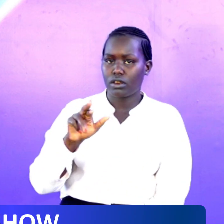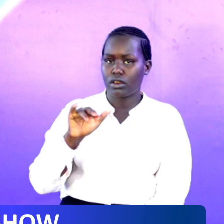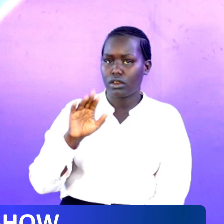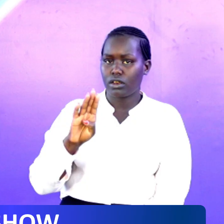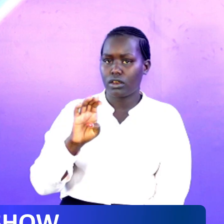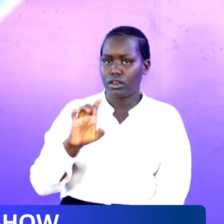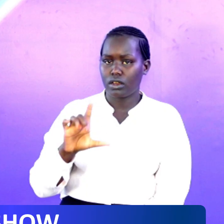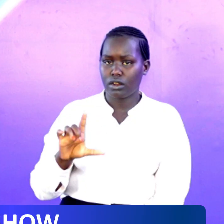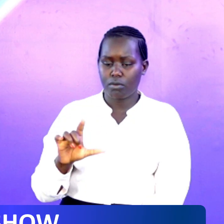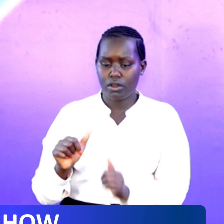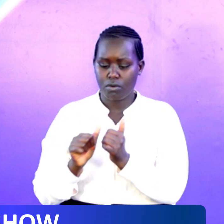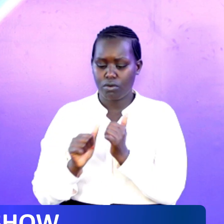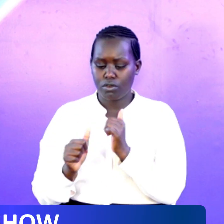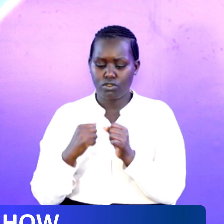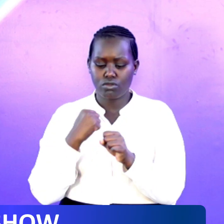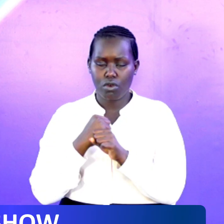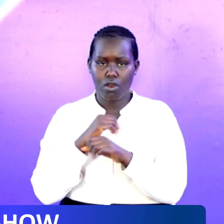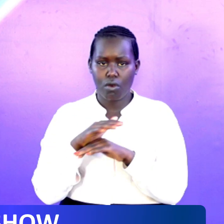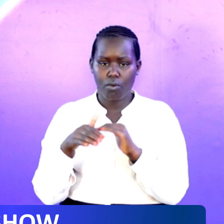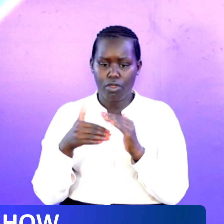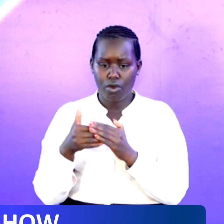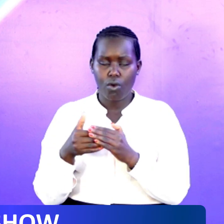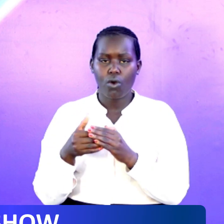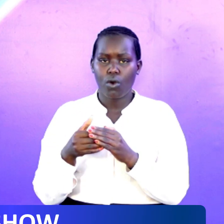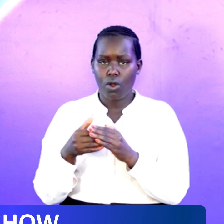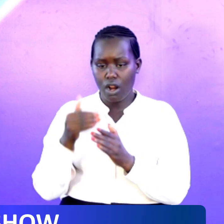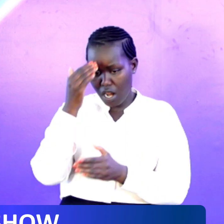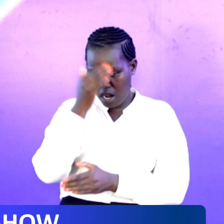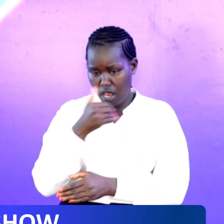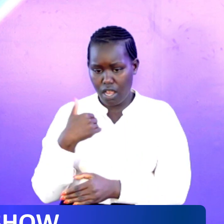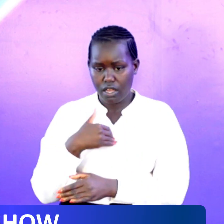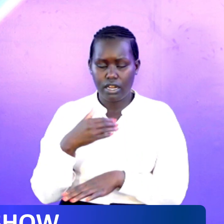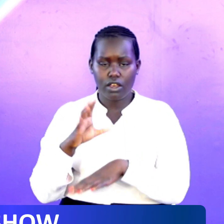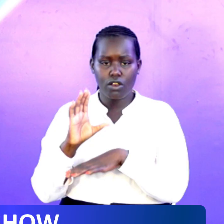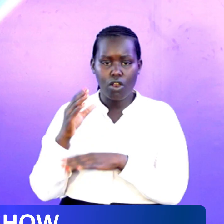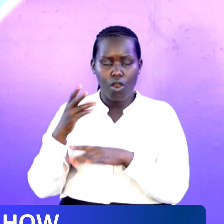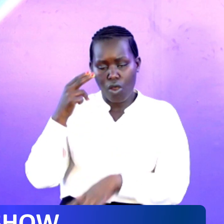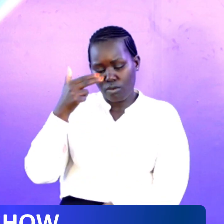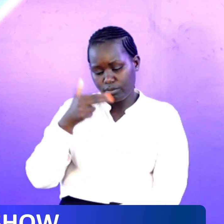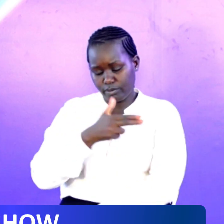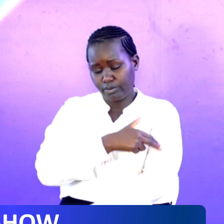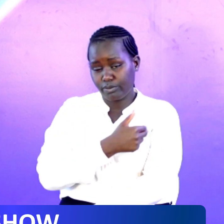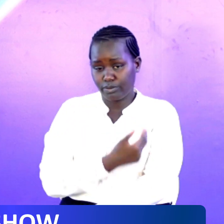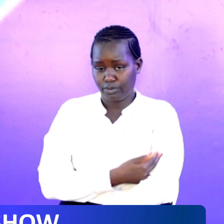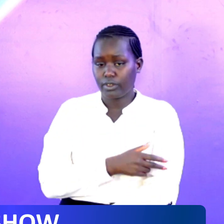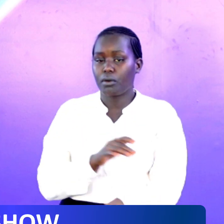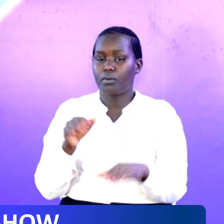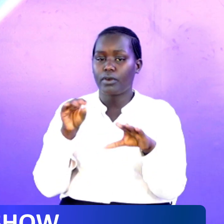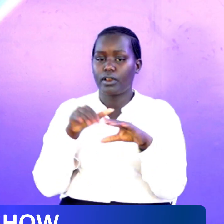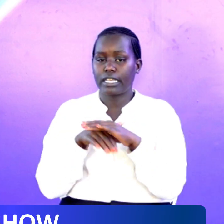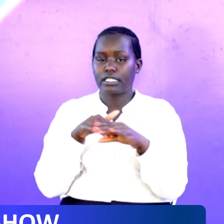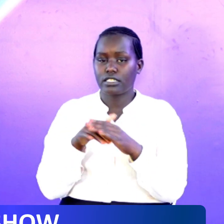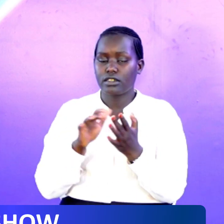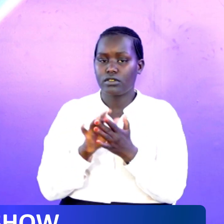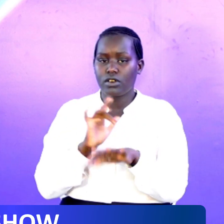card that will work with all Catholic hospitals, and healthcare will be affordable, accessible, effective. In fact, this Thursday we